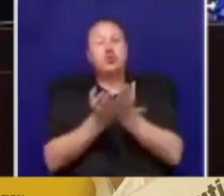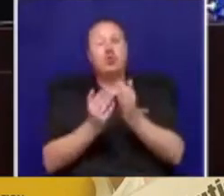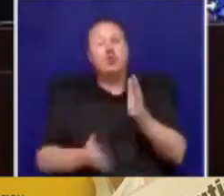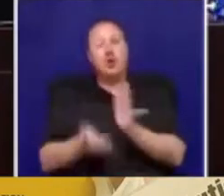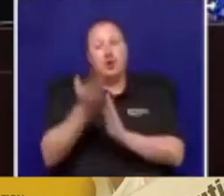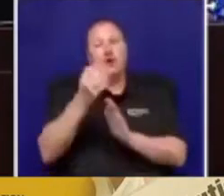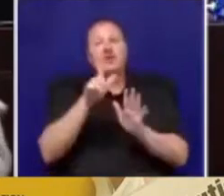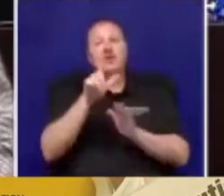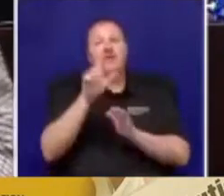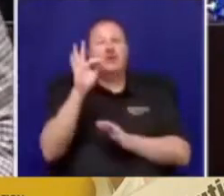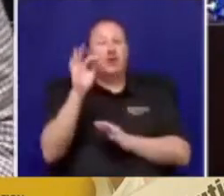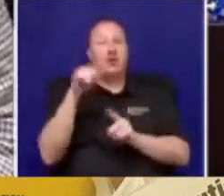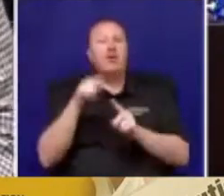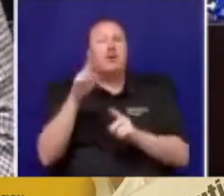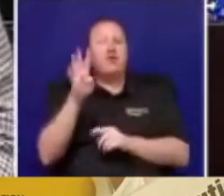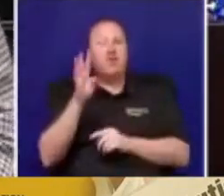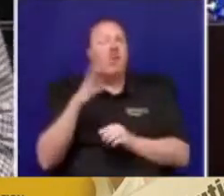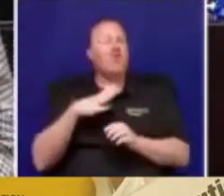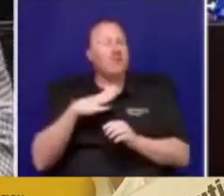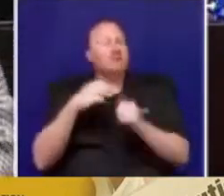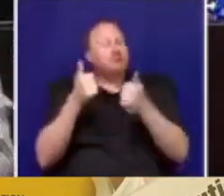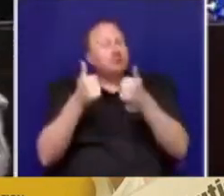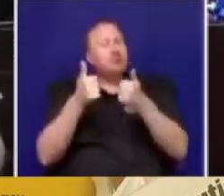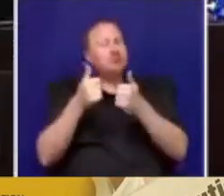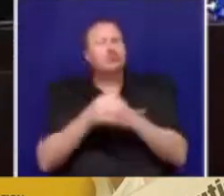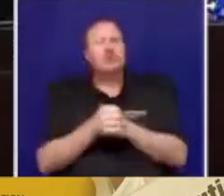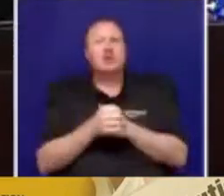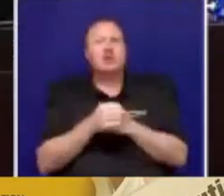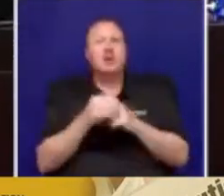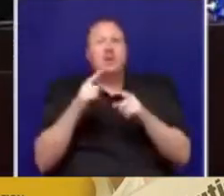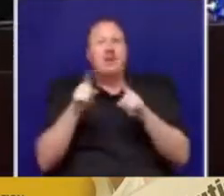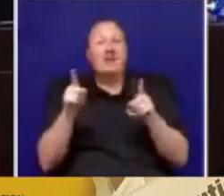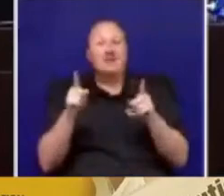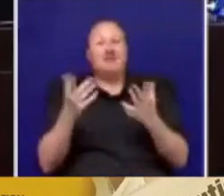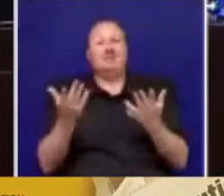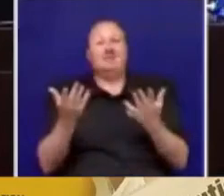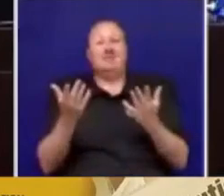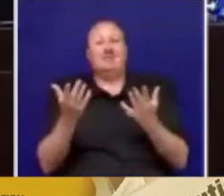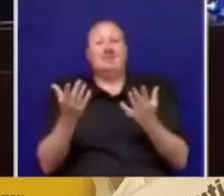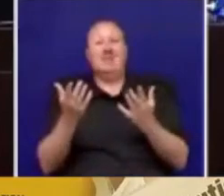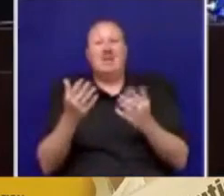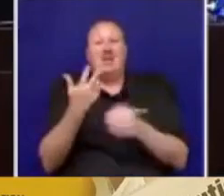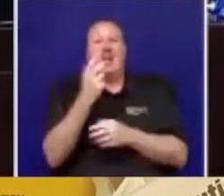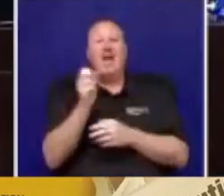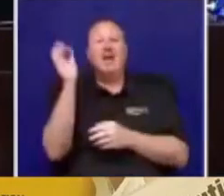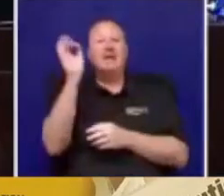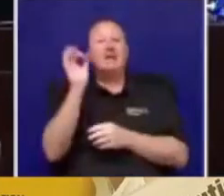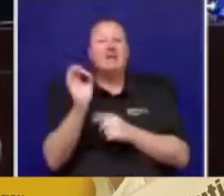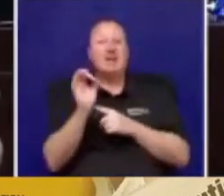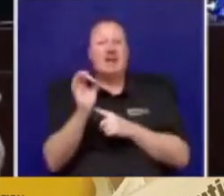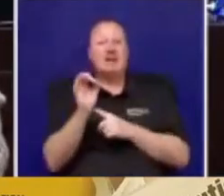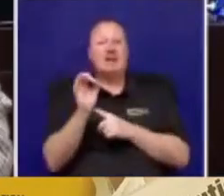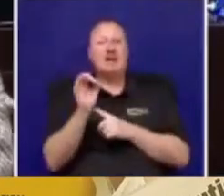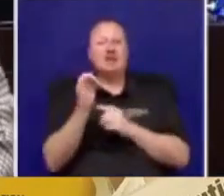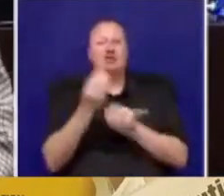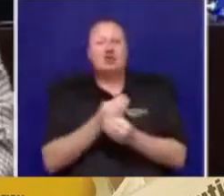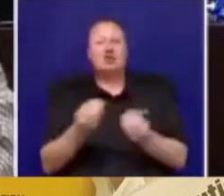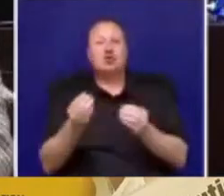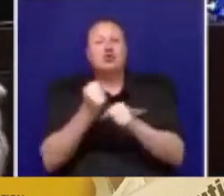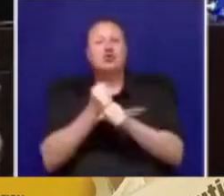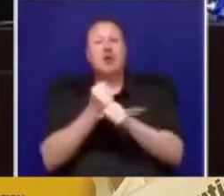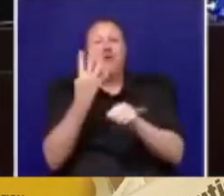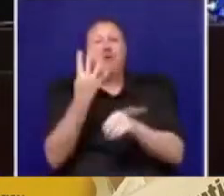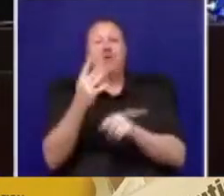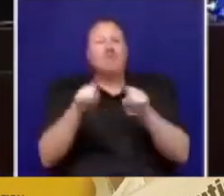a commendable feat, Minister, it is completely undermined by the fact that over 80% of learners in grade